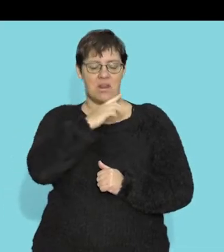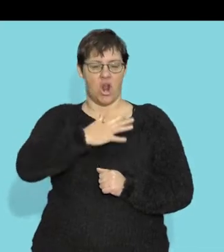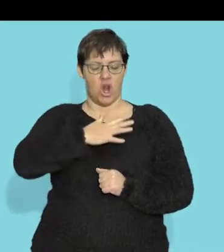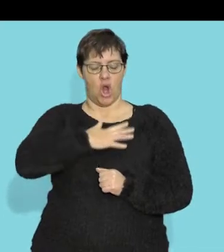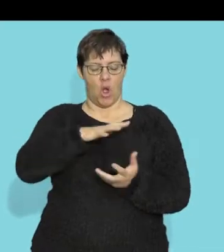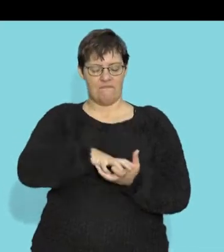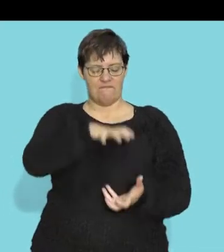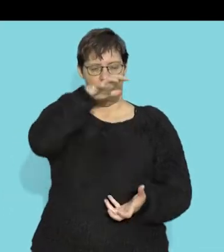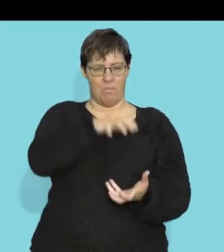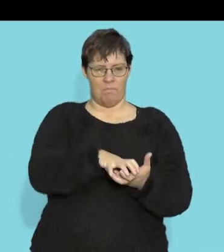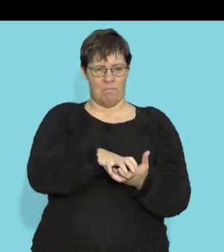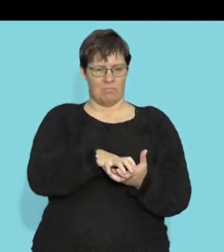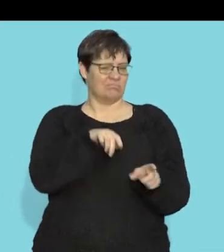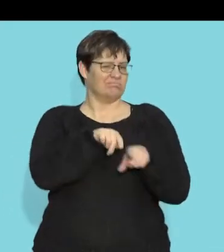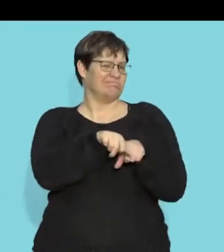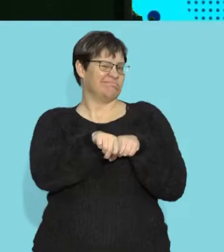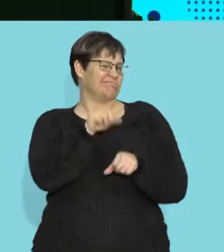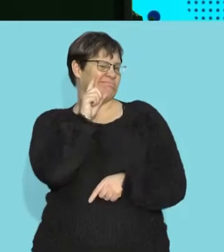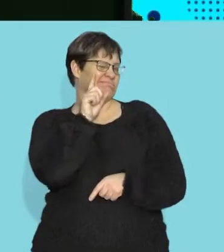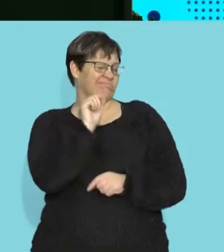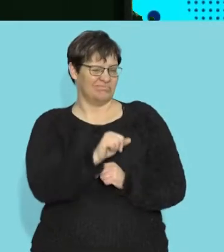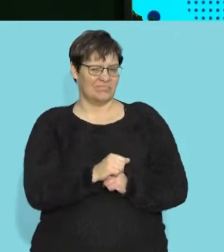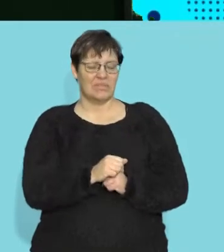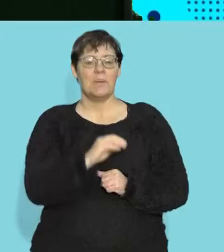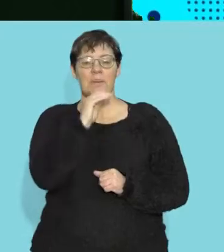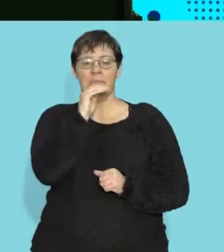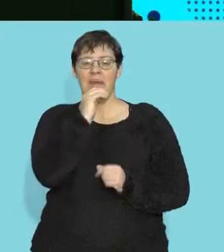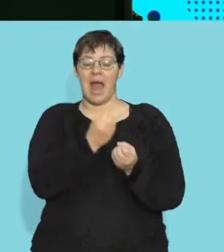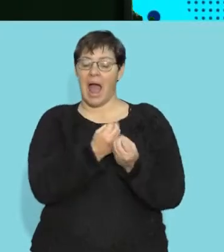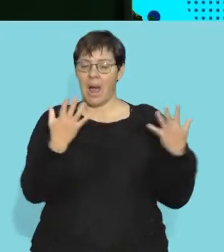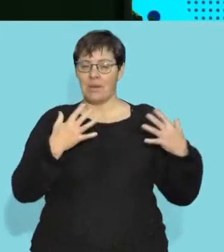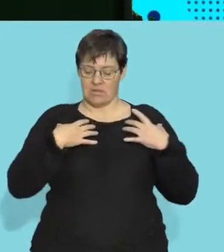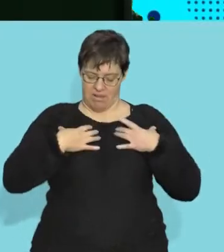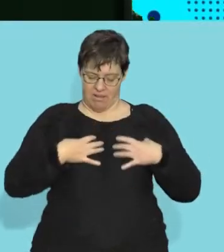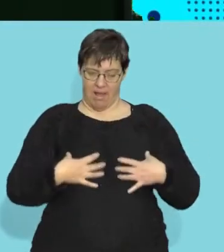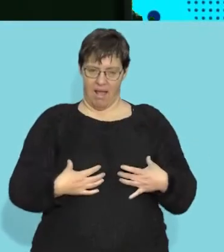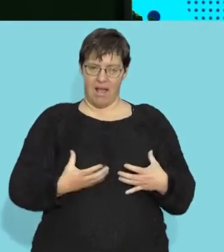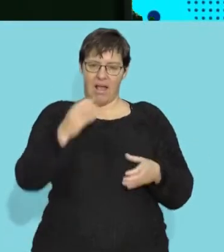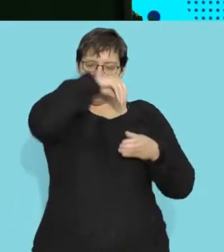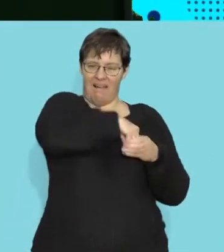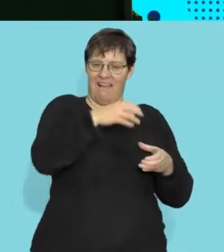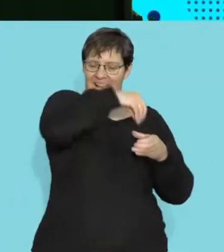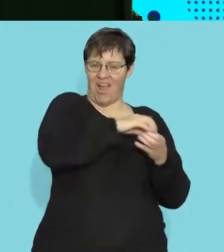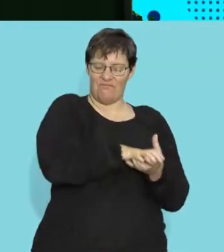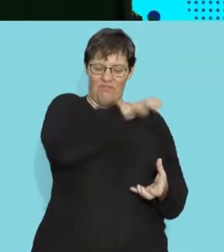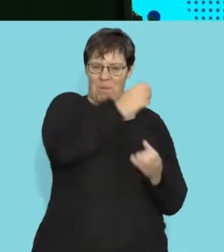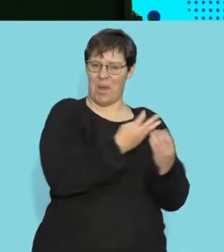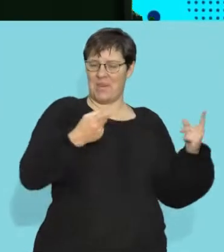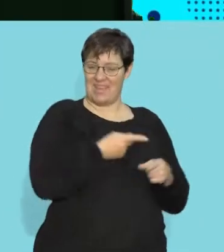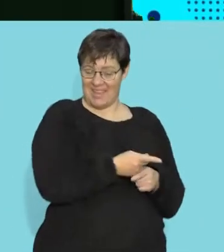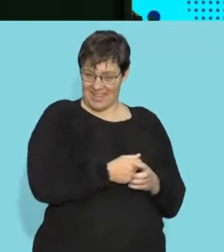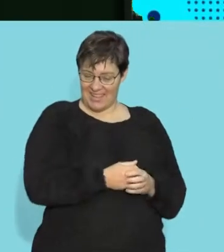lung volume. What do I mean by lung volume? It's basically how much air I can take into my lungs.